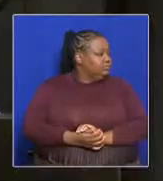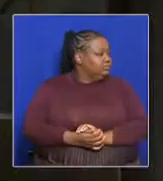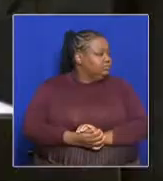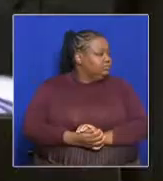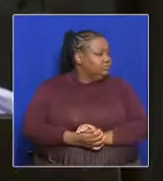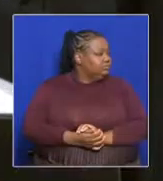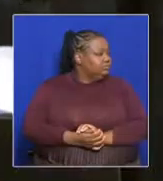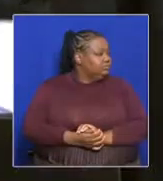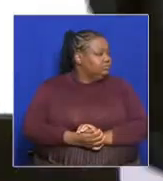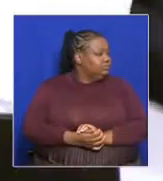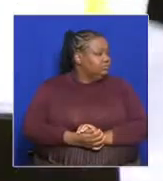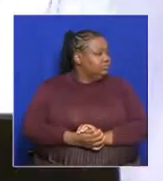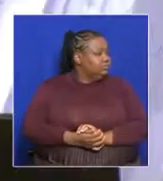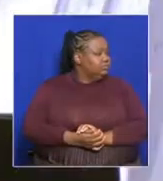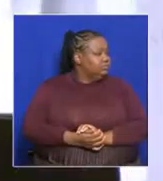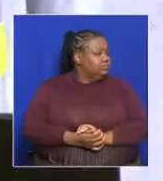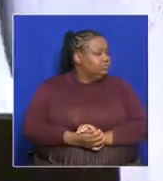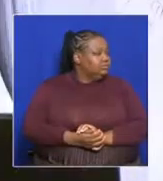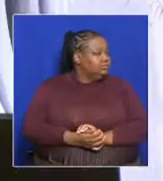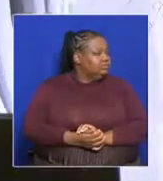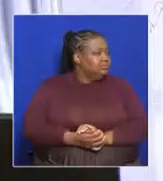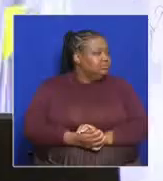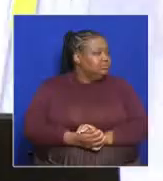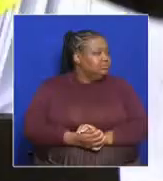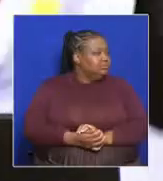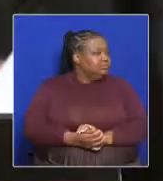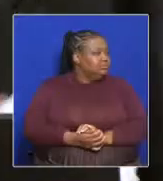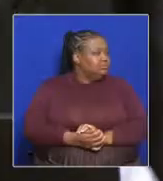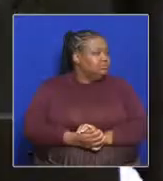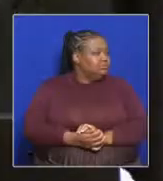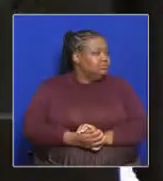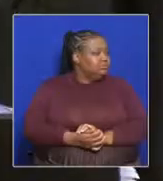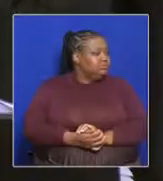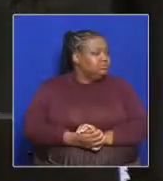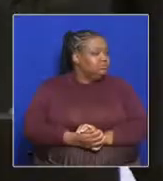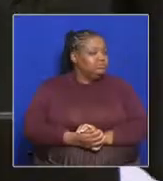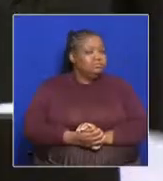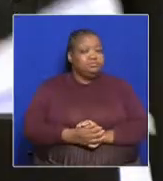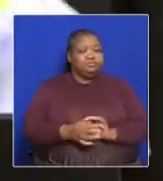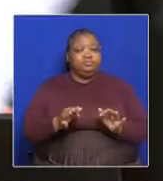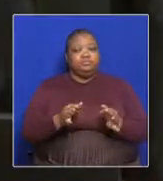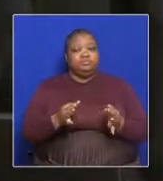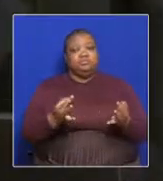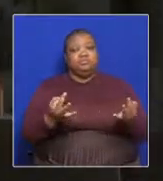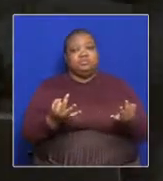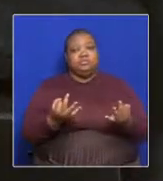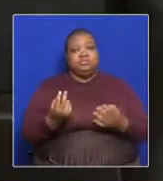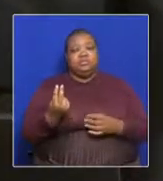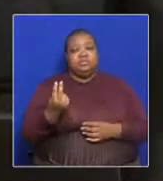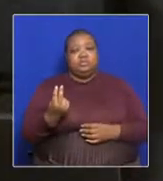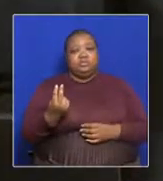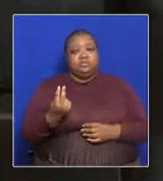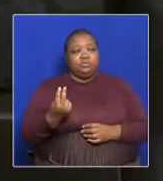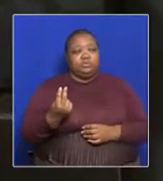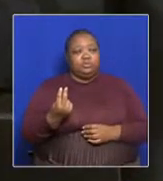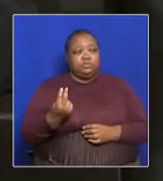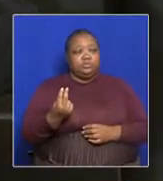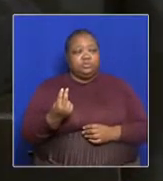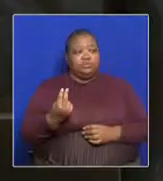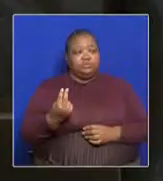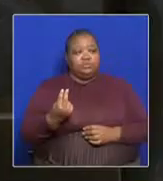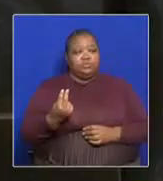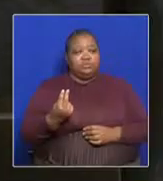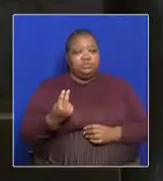Yes, if you look at file number 2, and under tab,